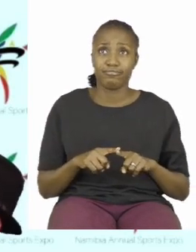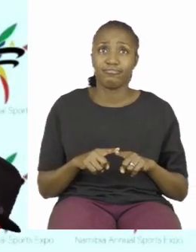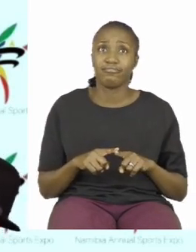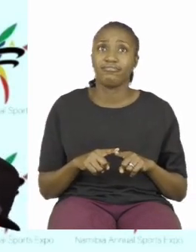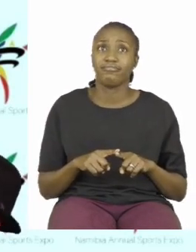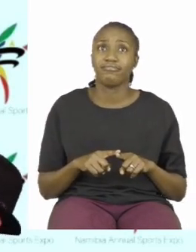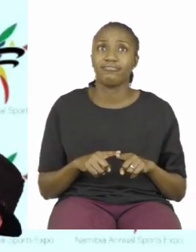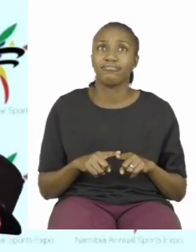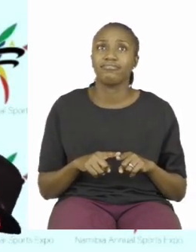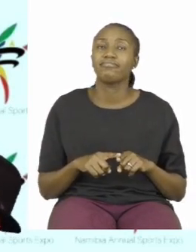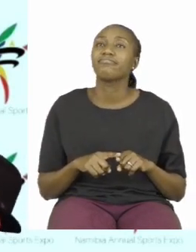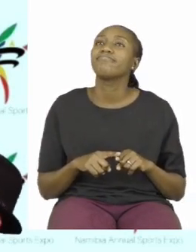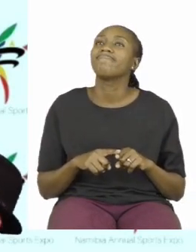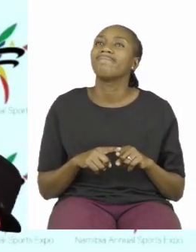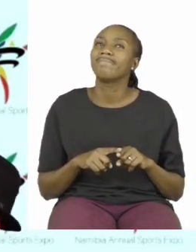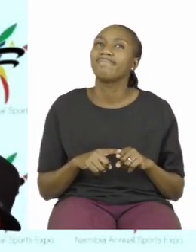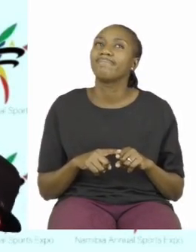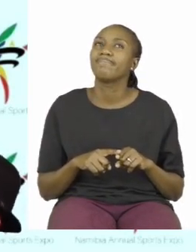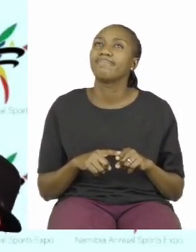Sensei Vickers.